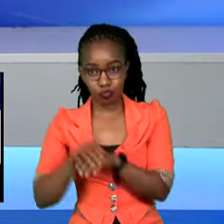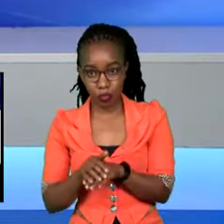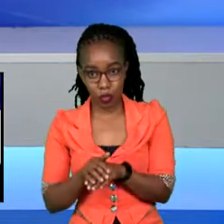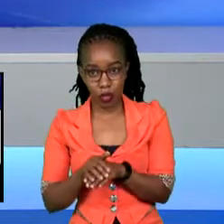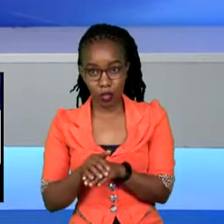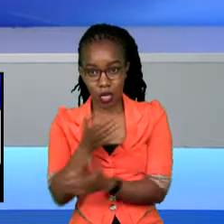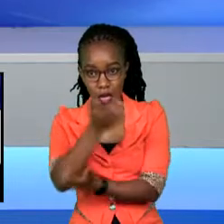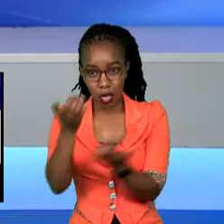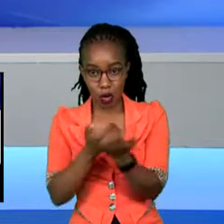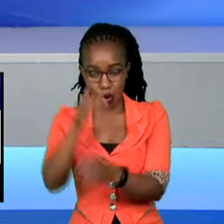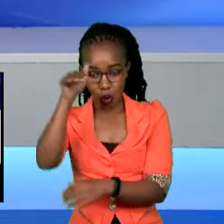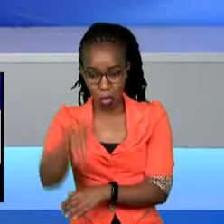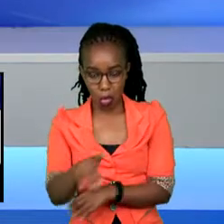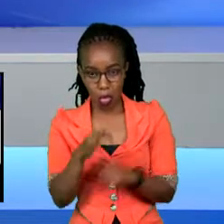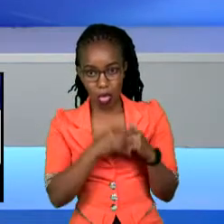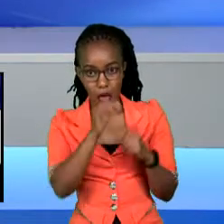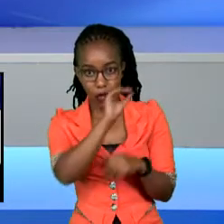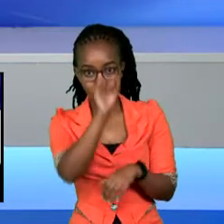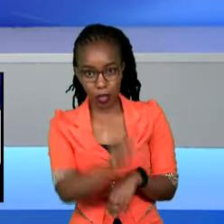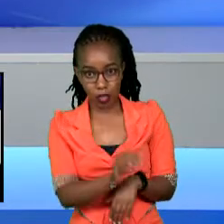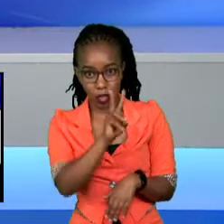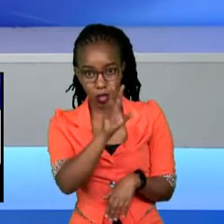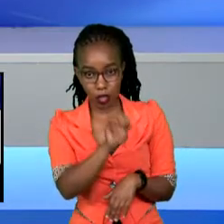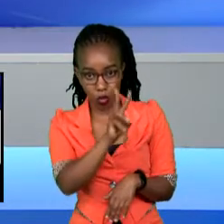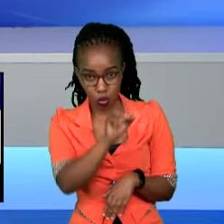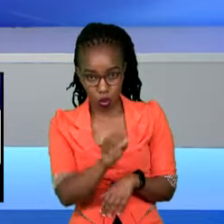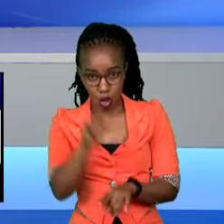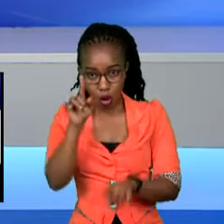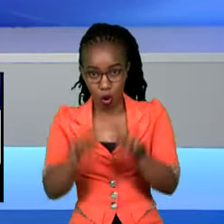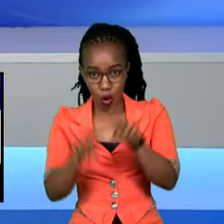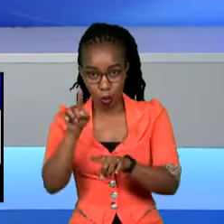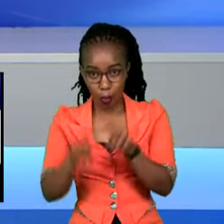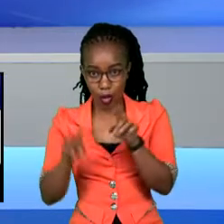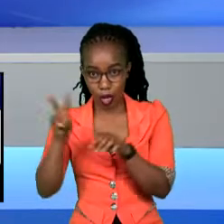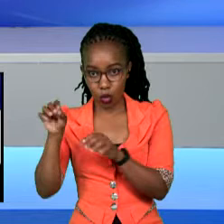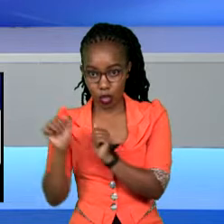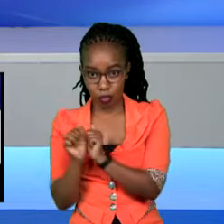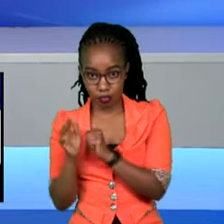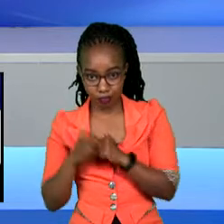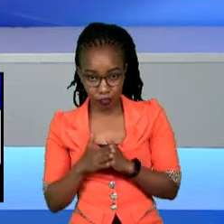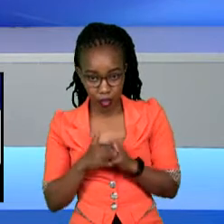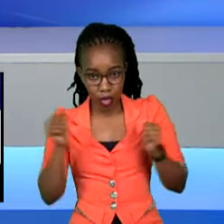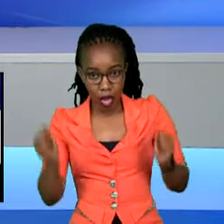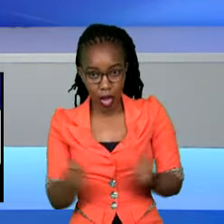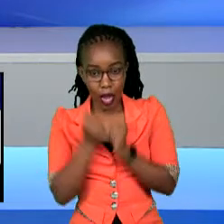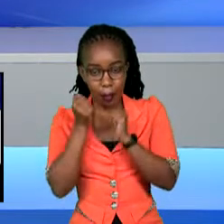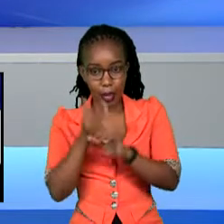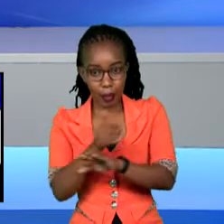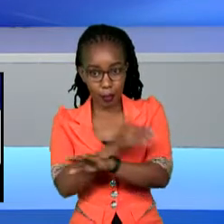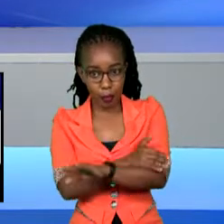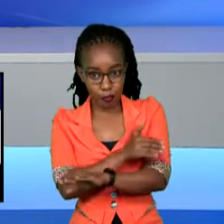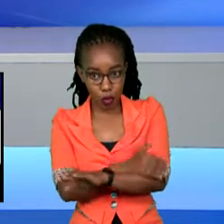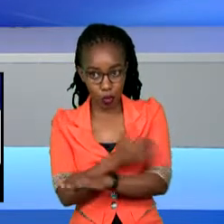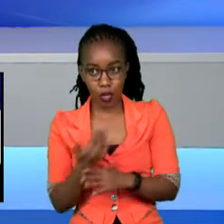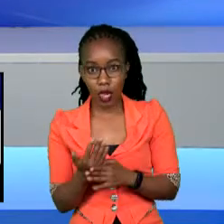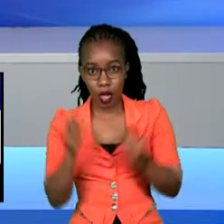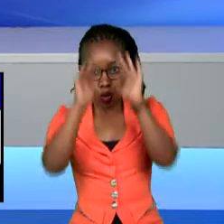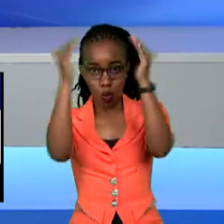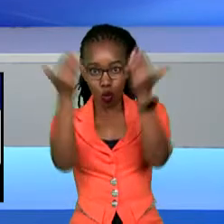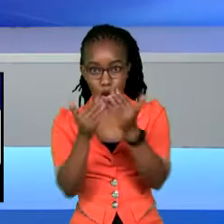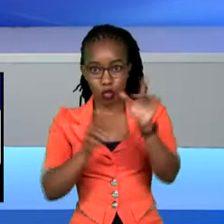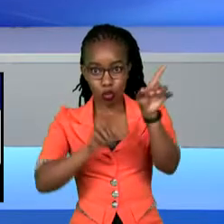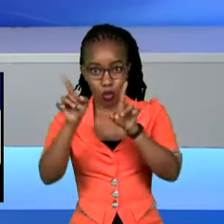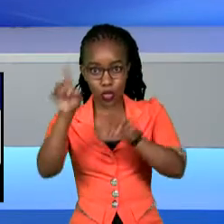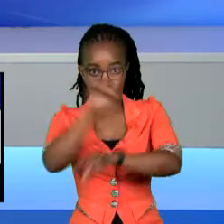by 80% in 2020 compared to 2019. This rallying call comes days before the much anticipated World Tourism